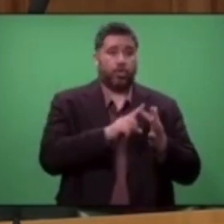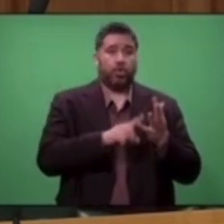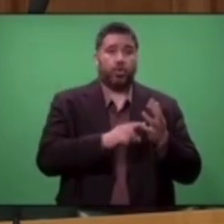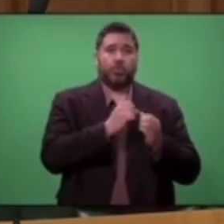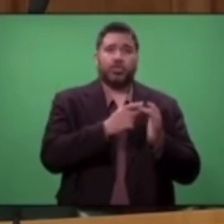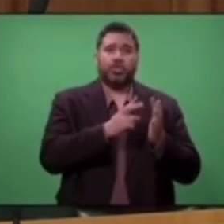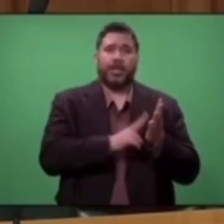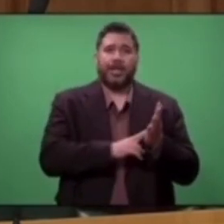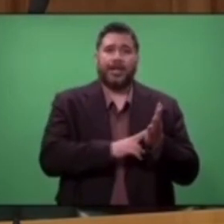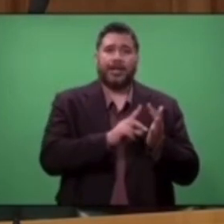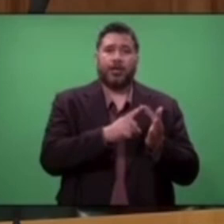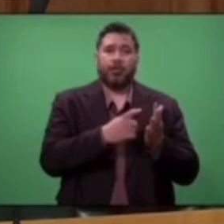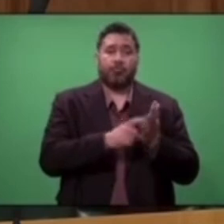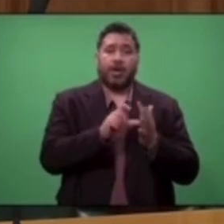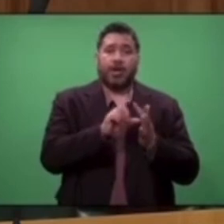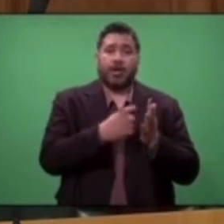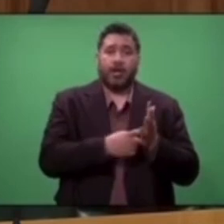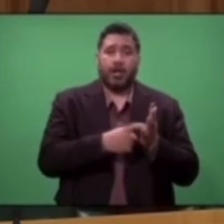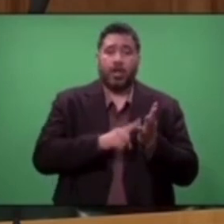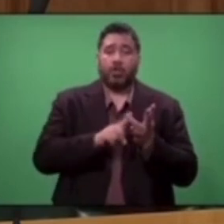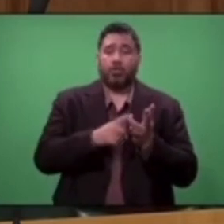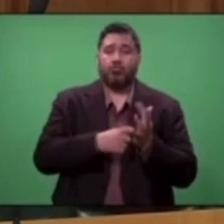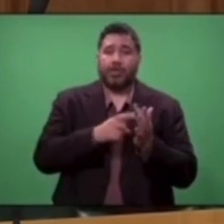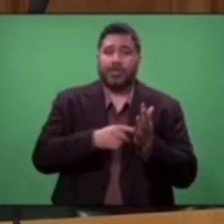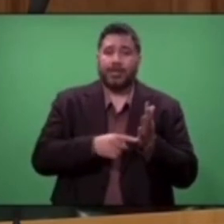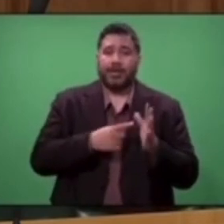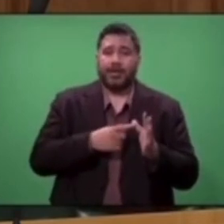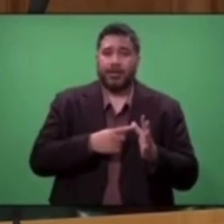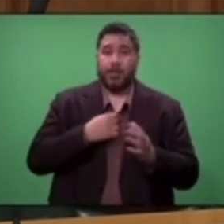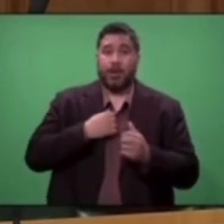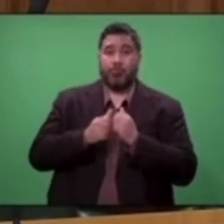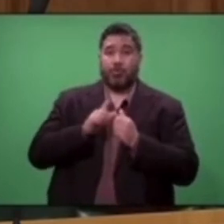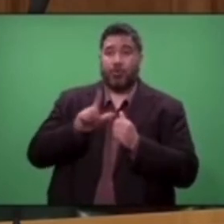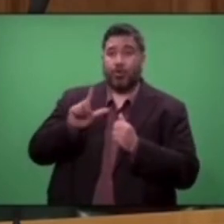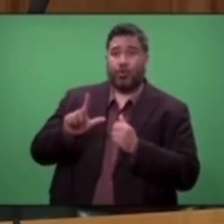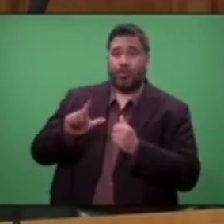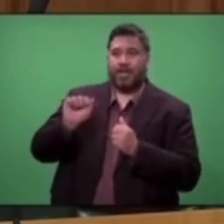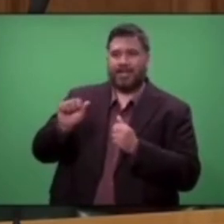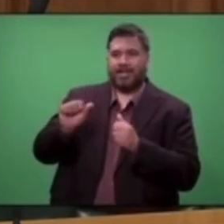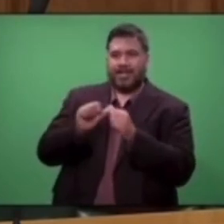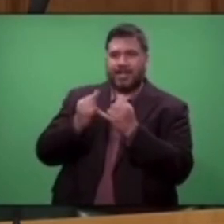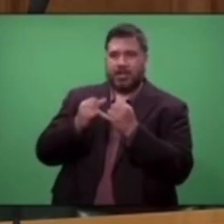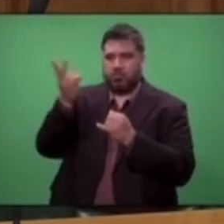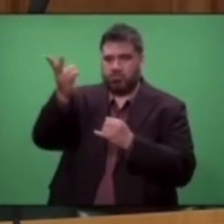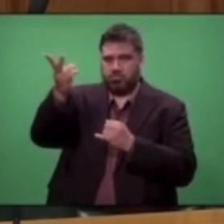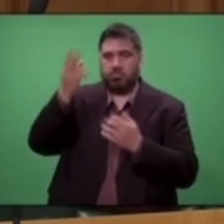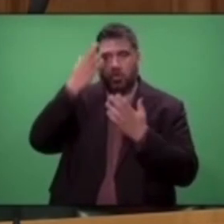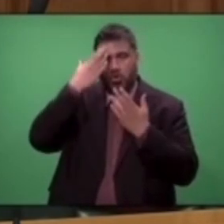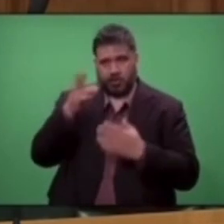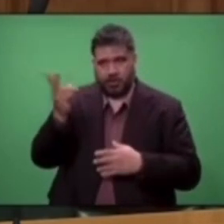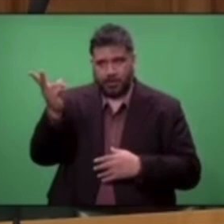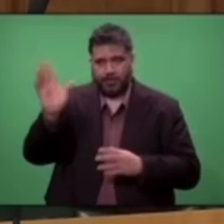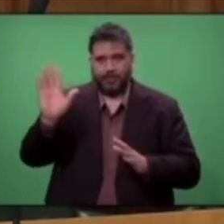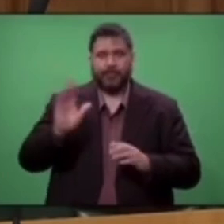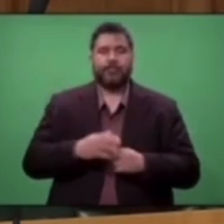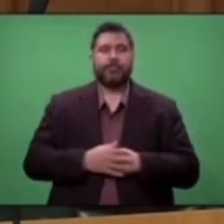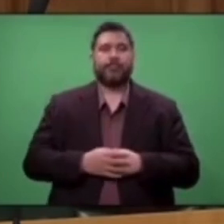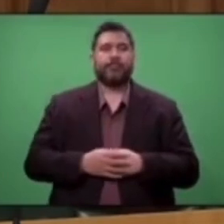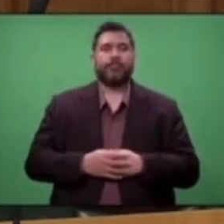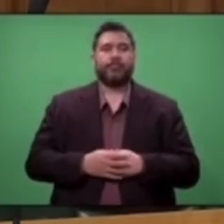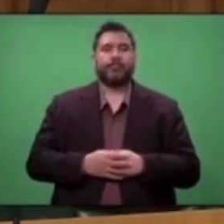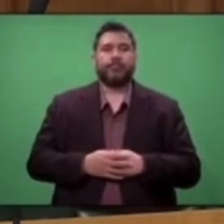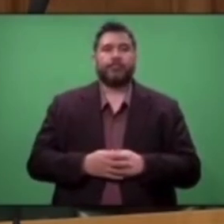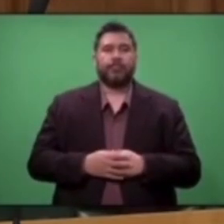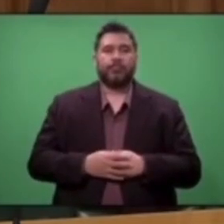also to Loretta, my brother-in-law's uncle and auntie, tēnā kōrua. The final report of the Royal Commission